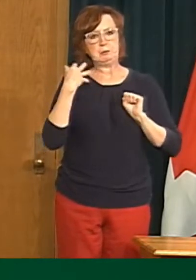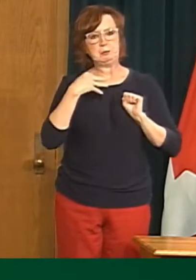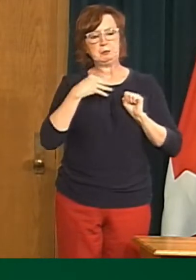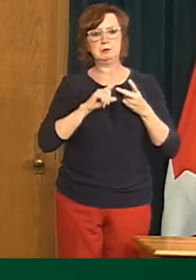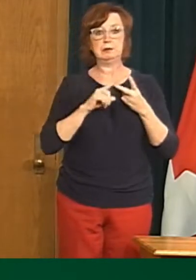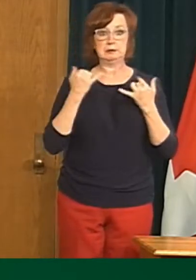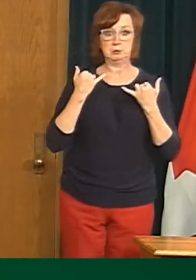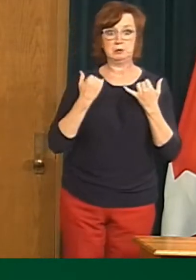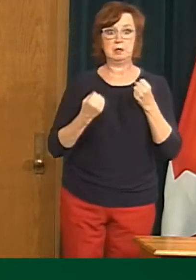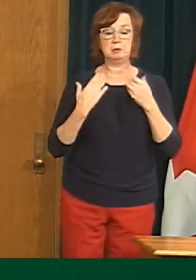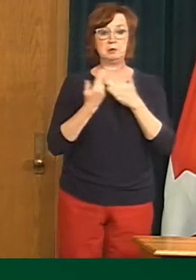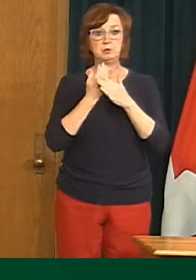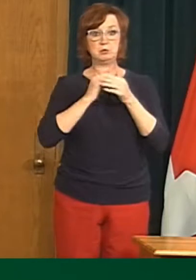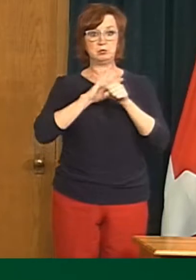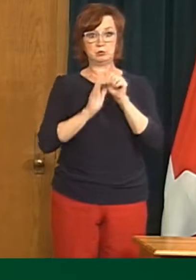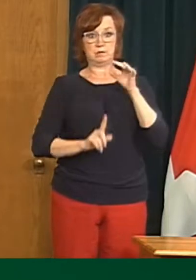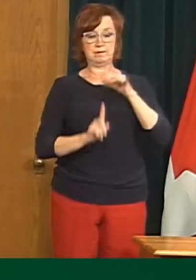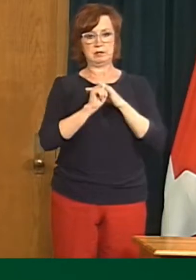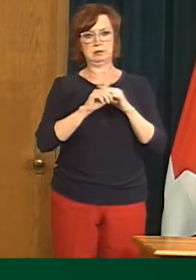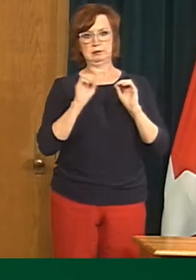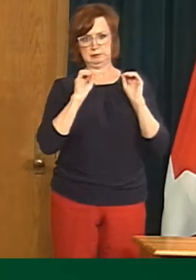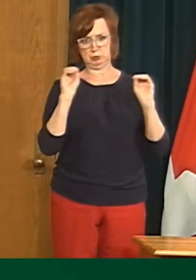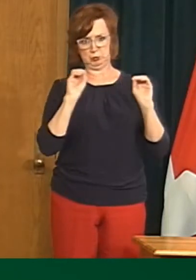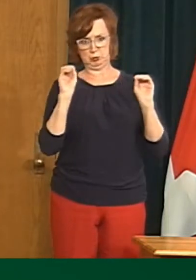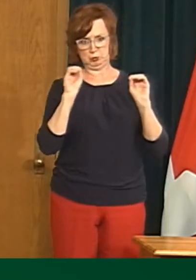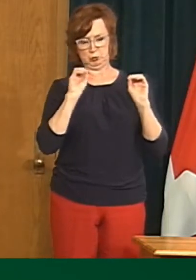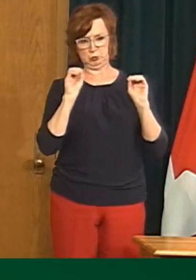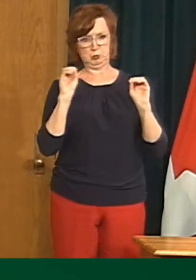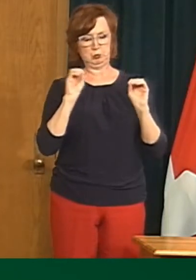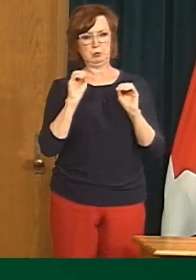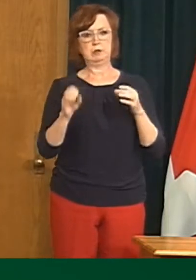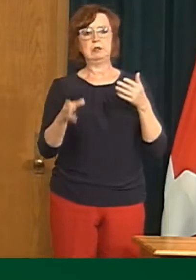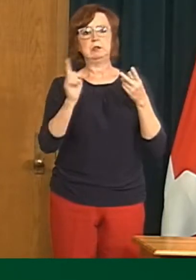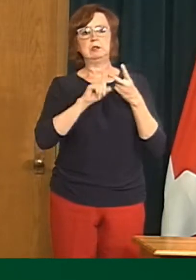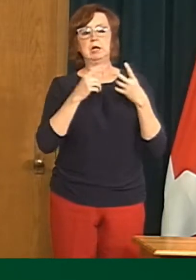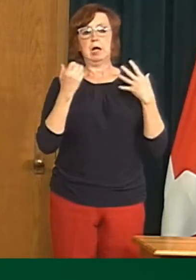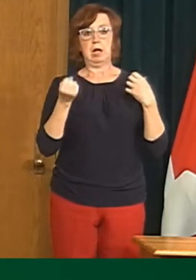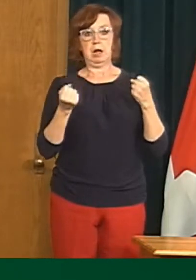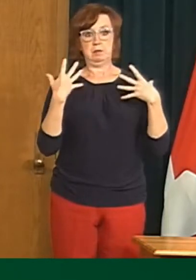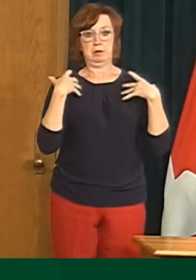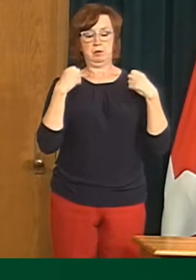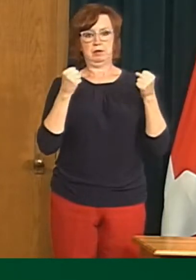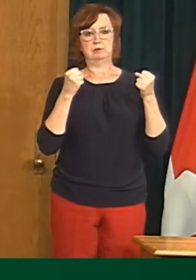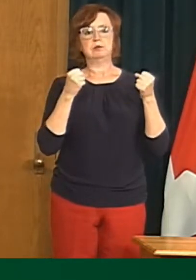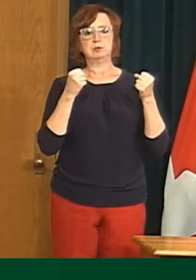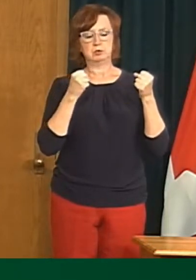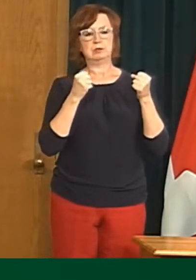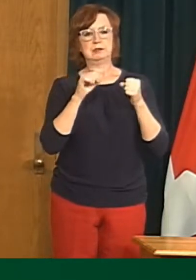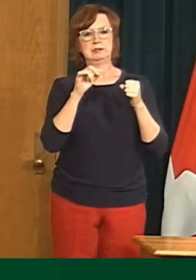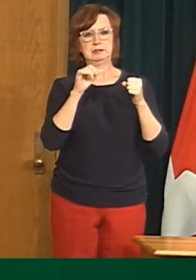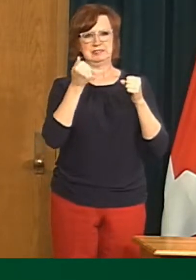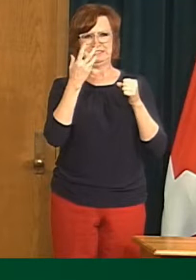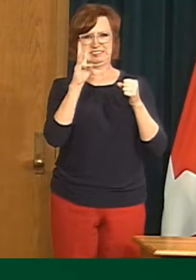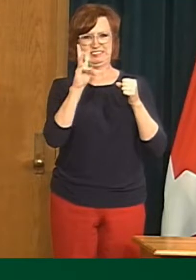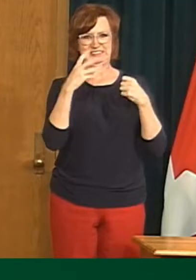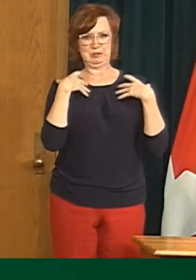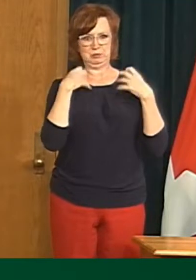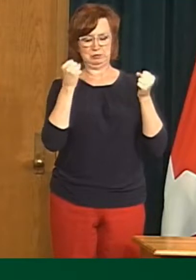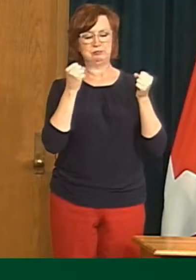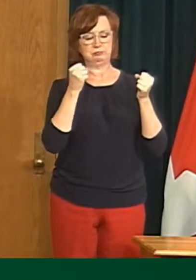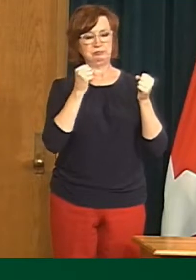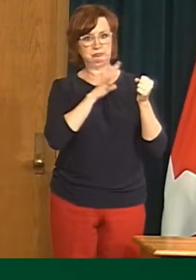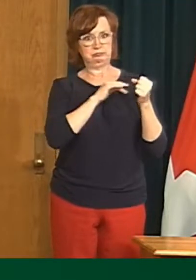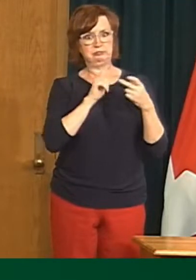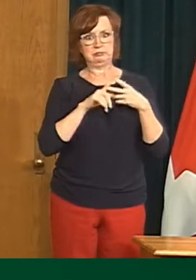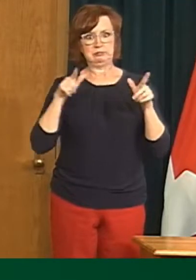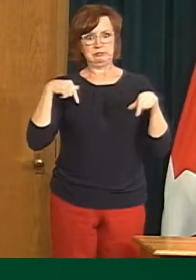as 3 additional recoveries. That is now 16 days in a row that Saskatchewan has had more recoveries than they have